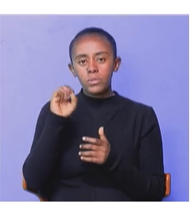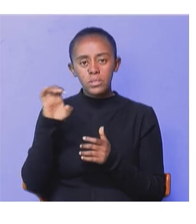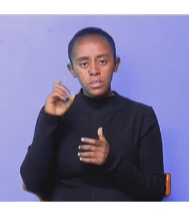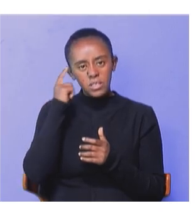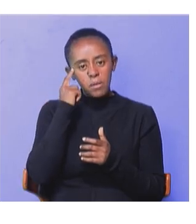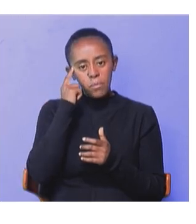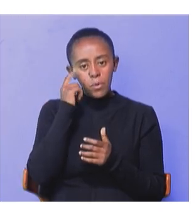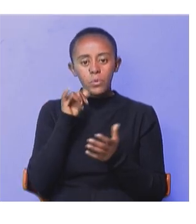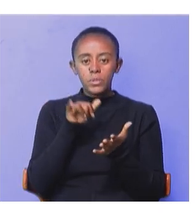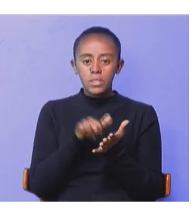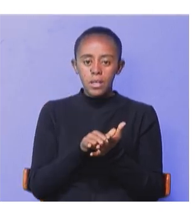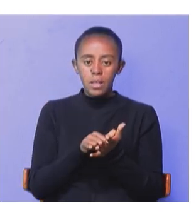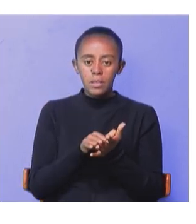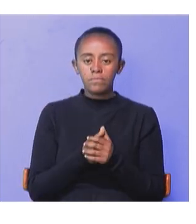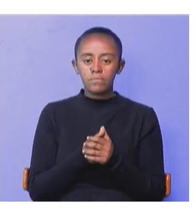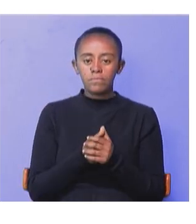that.